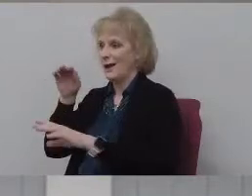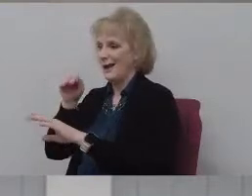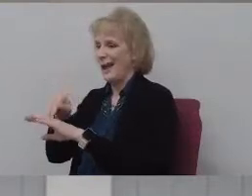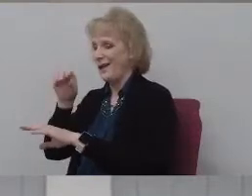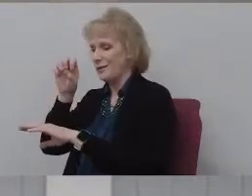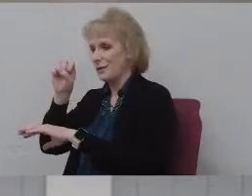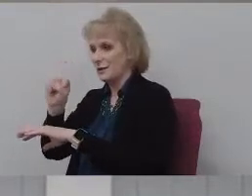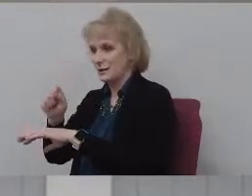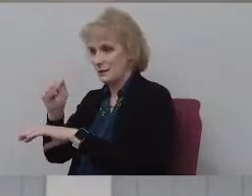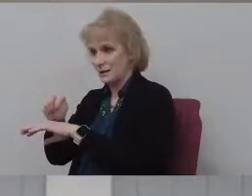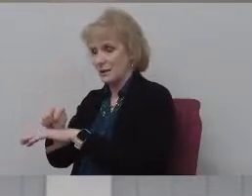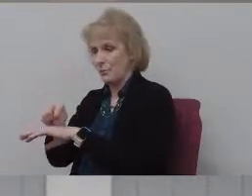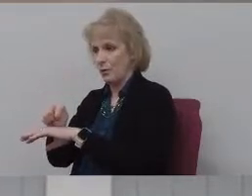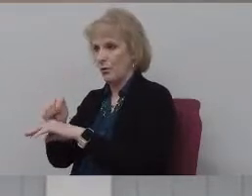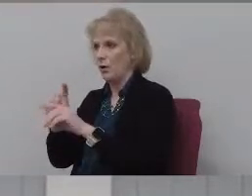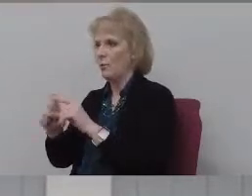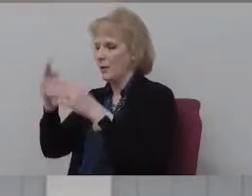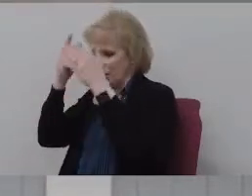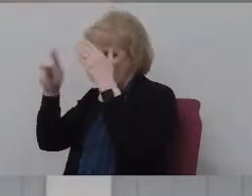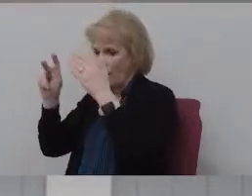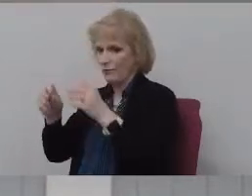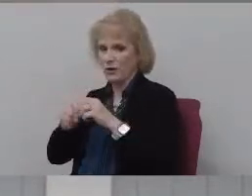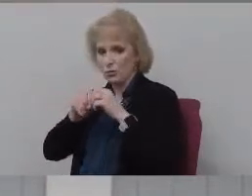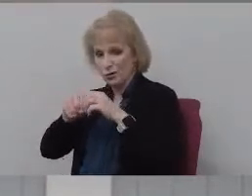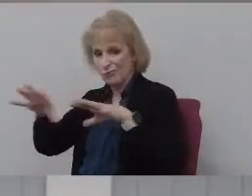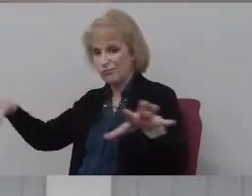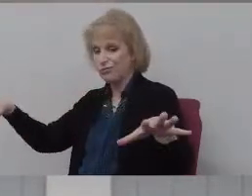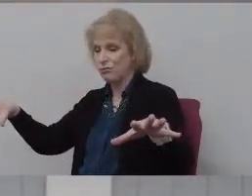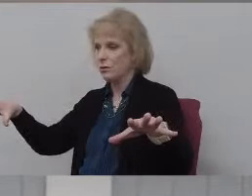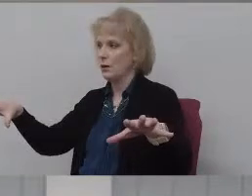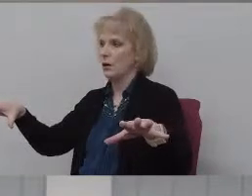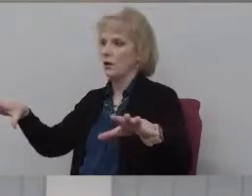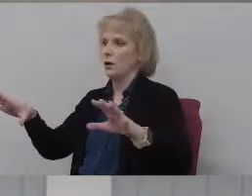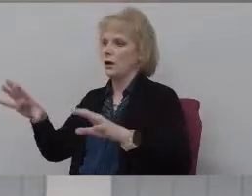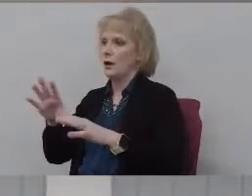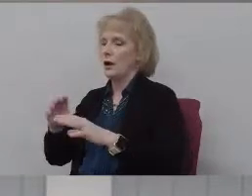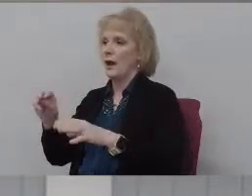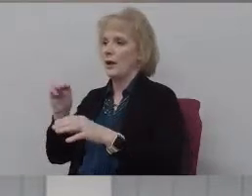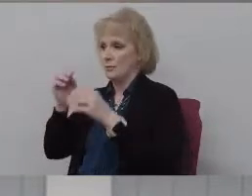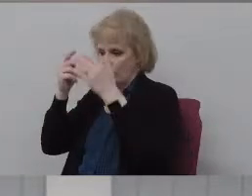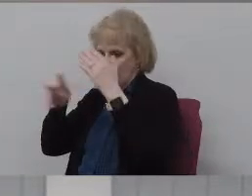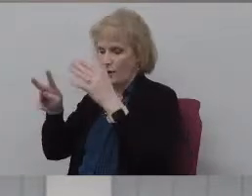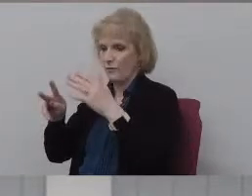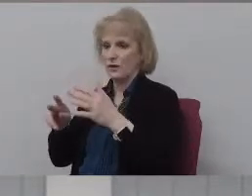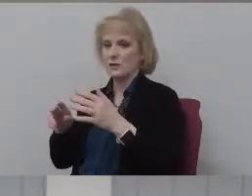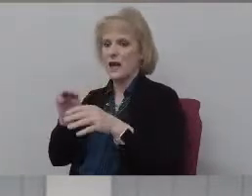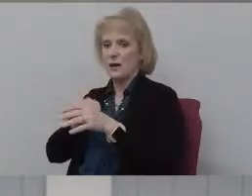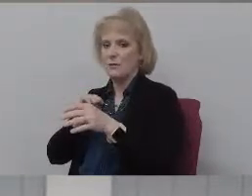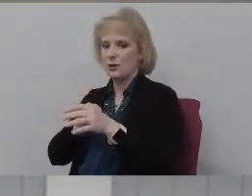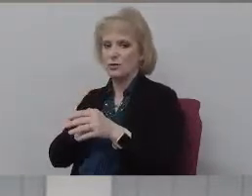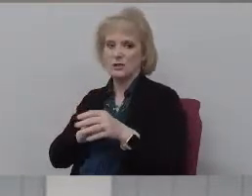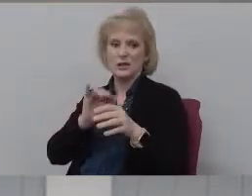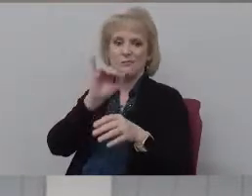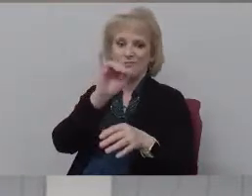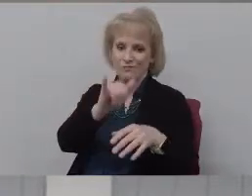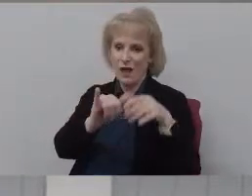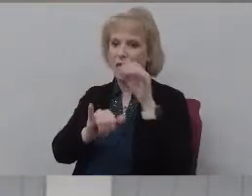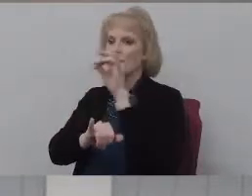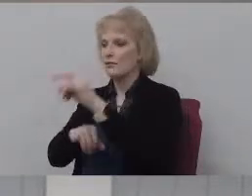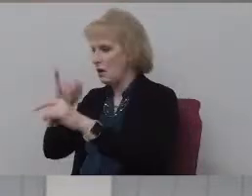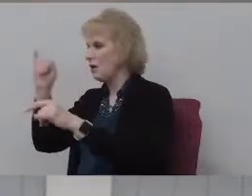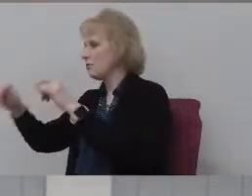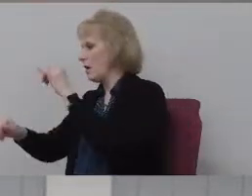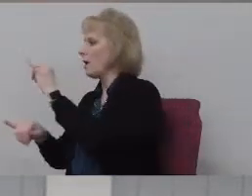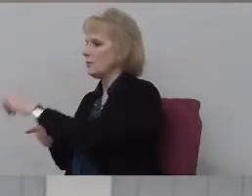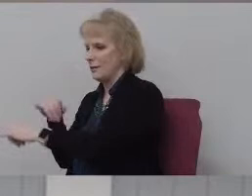seemed to be scattered around pretty much everywhere, and there were prophets who had ministries in this town, that town, and the other, and so forth, in